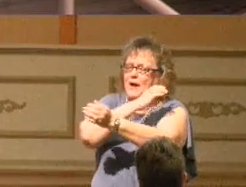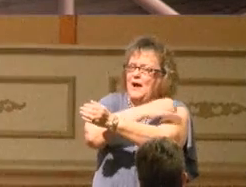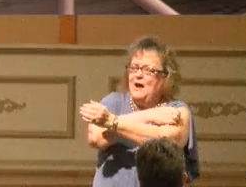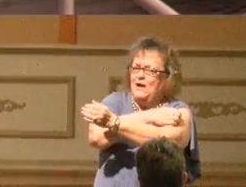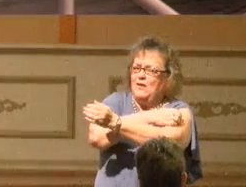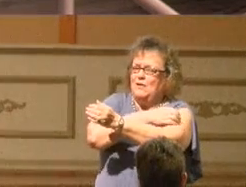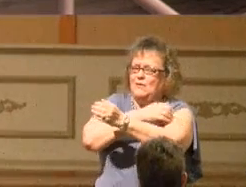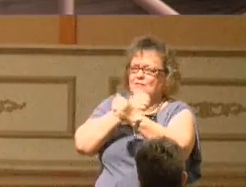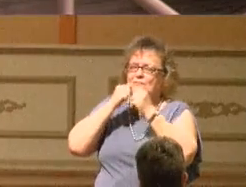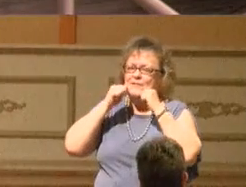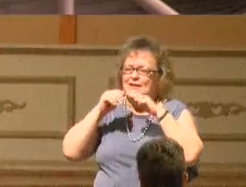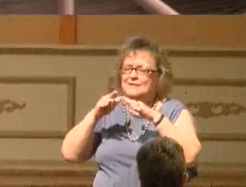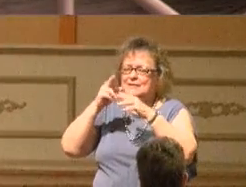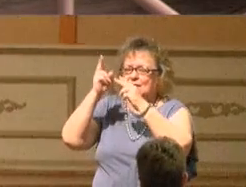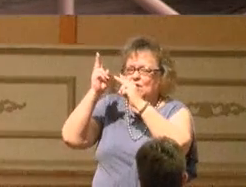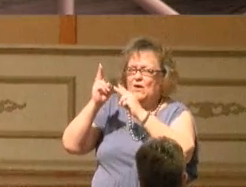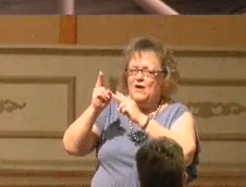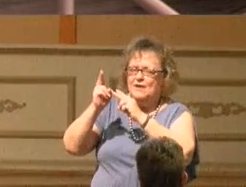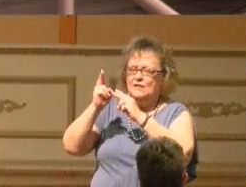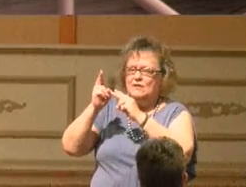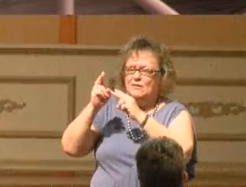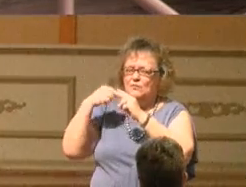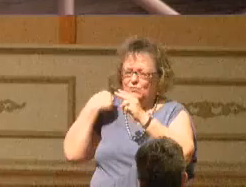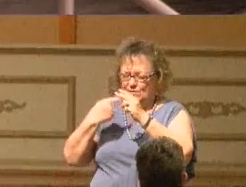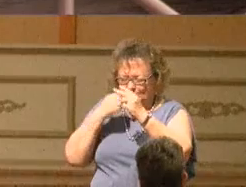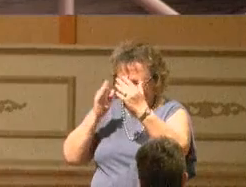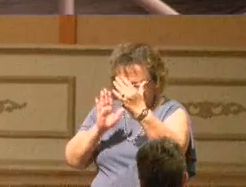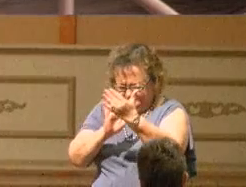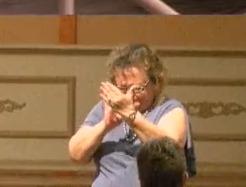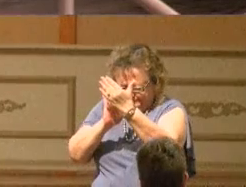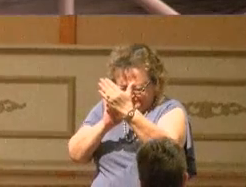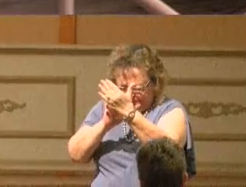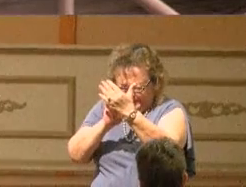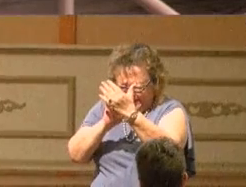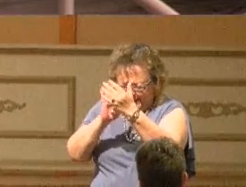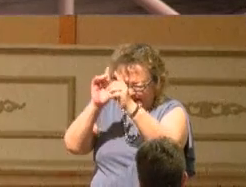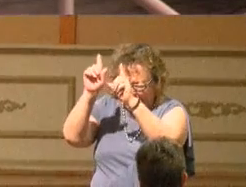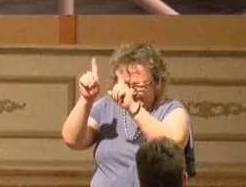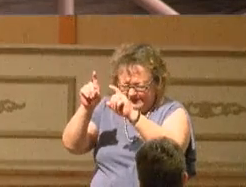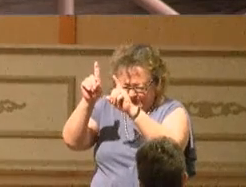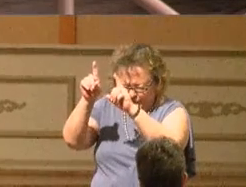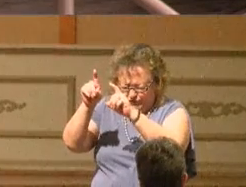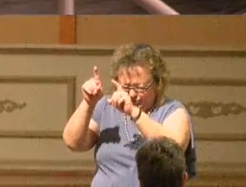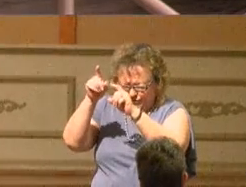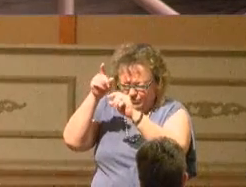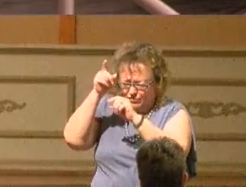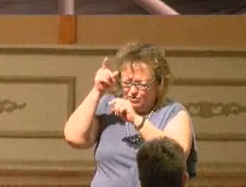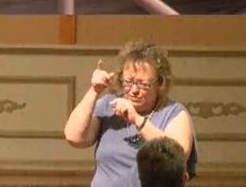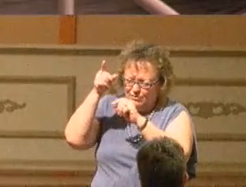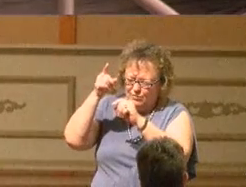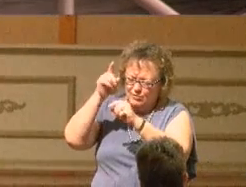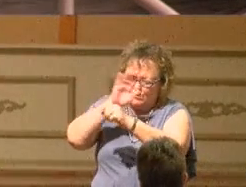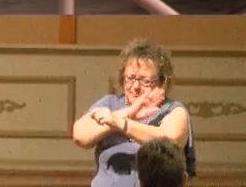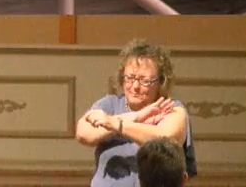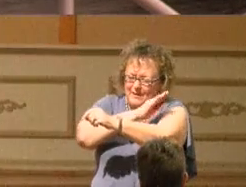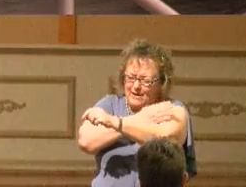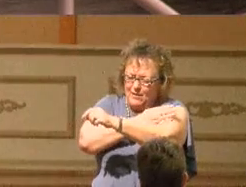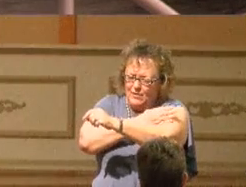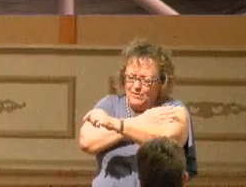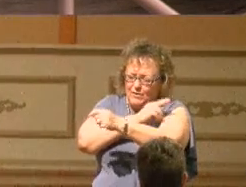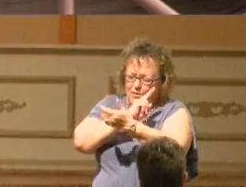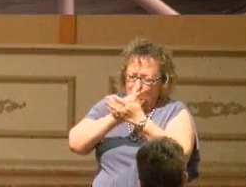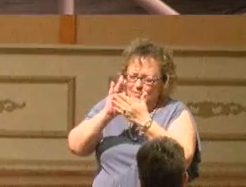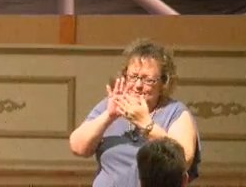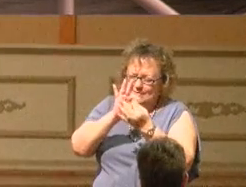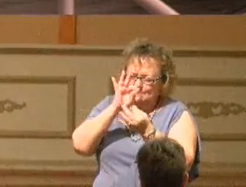and honor. And Lord, we bow before you now, asking you that you would, by the power of your Holy Spirit,